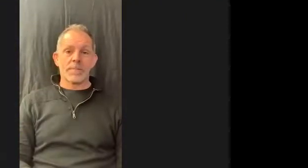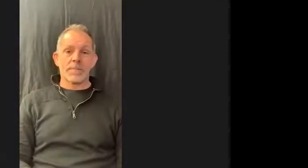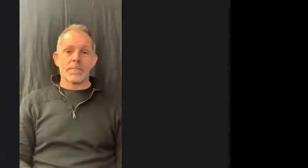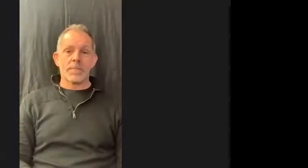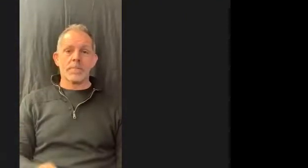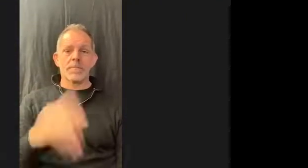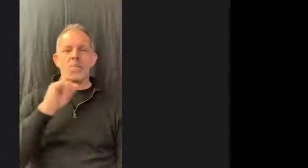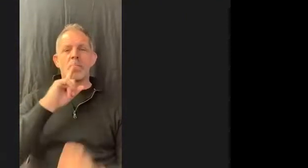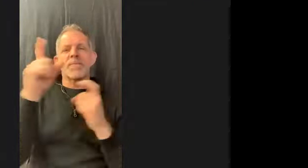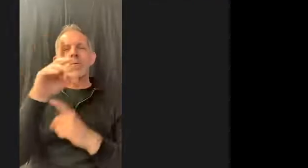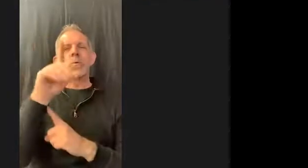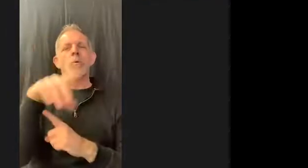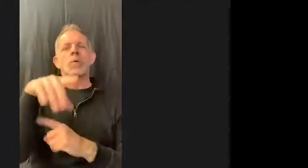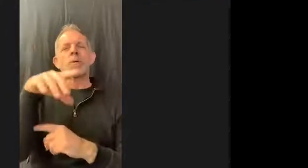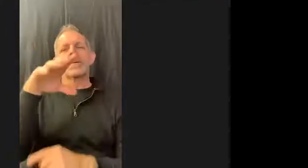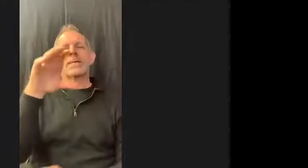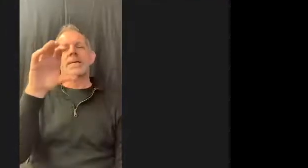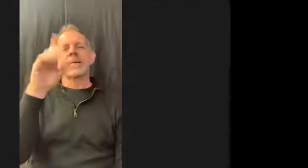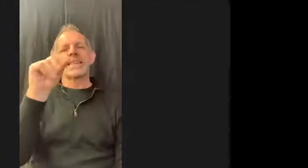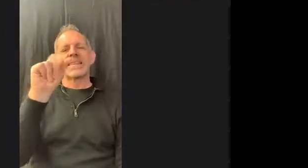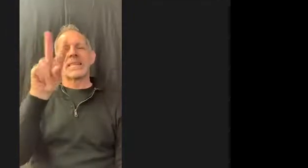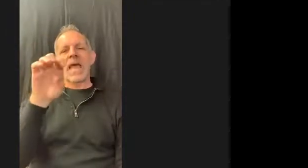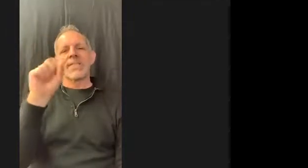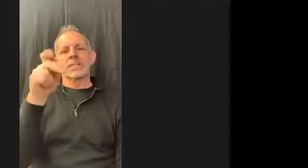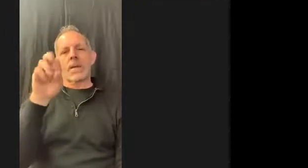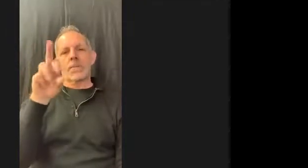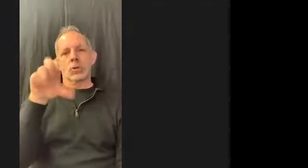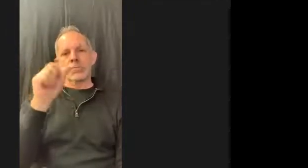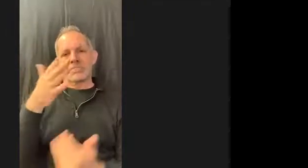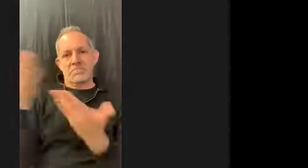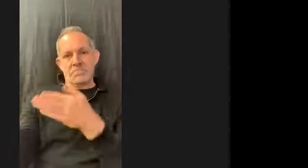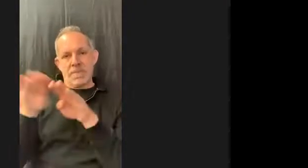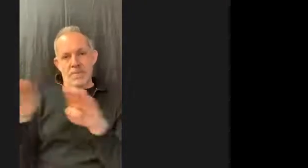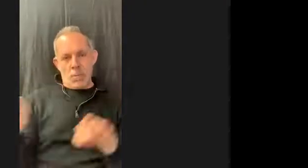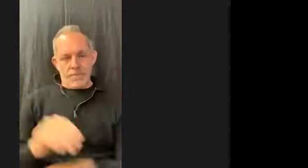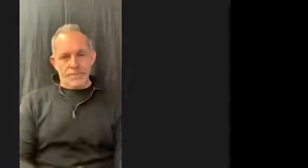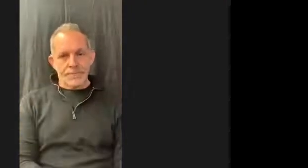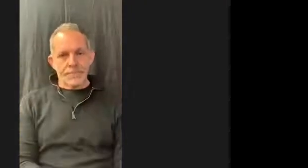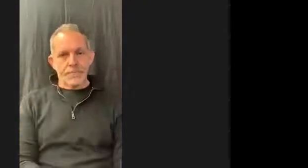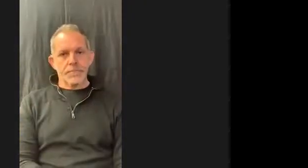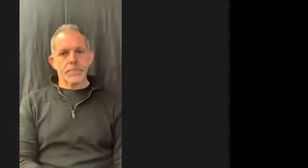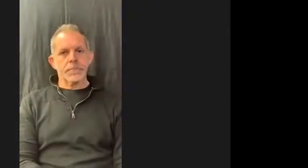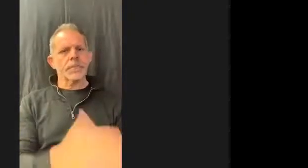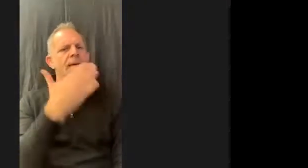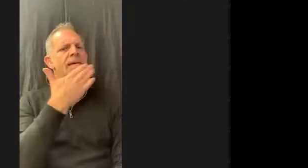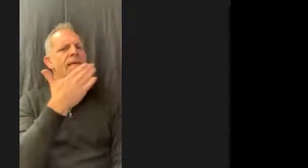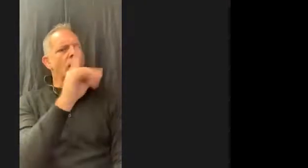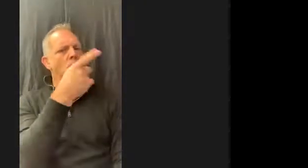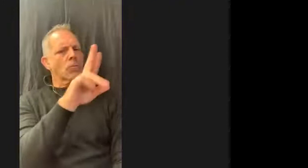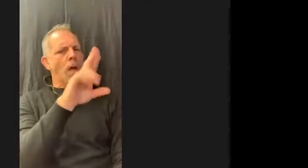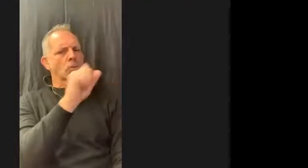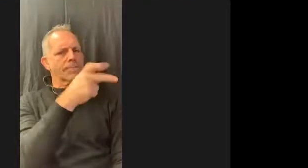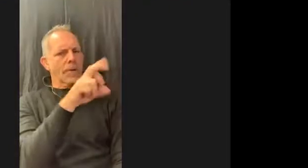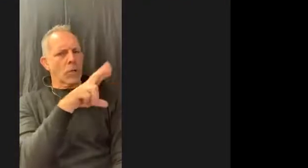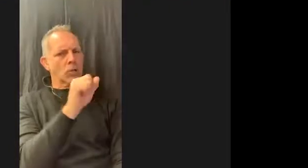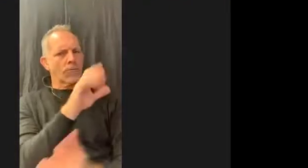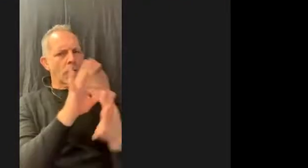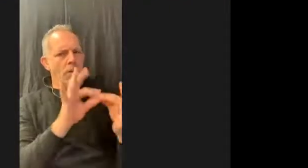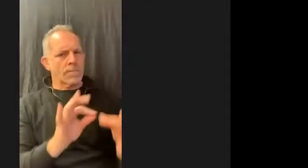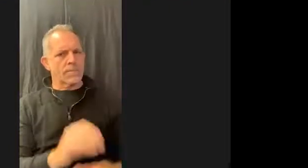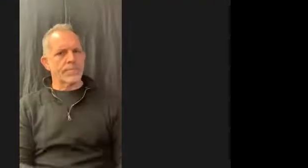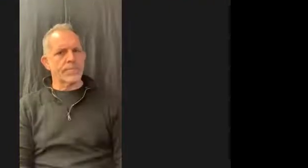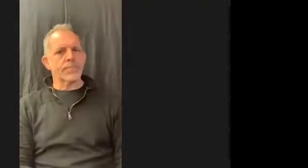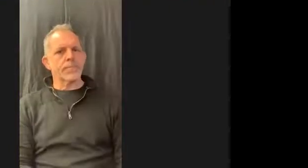Great, thank you. So we've got one question in chat. Dr. Spitters, do you think a vaccine mandate for